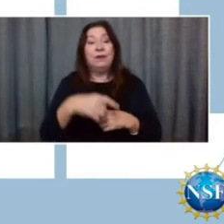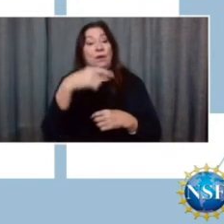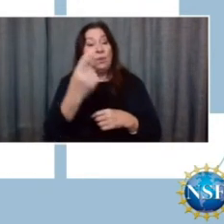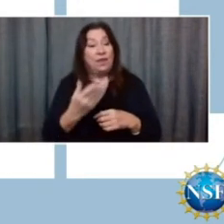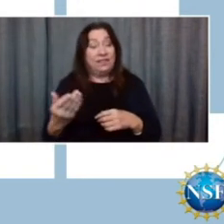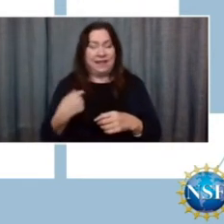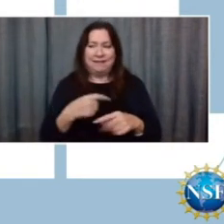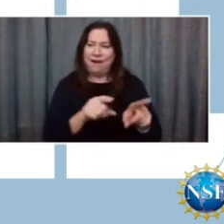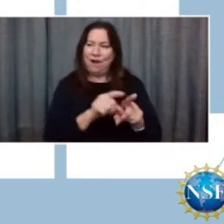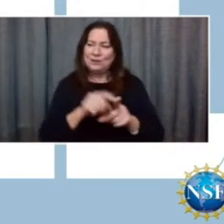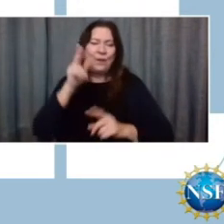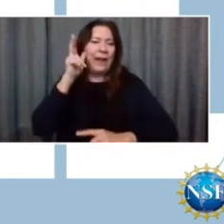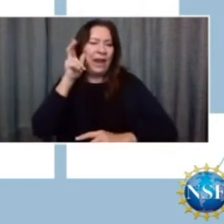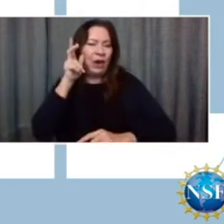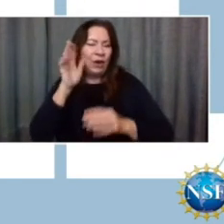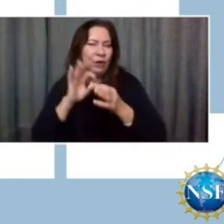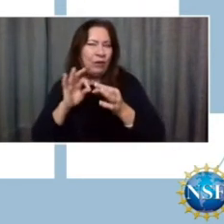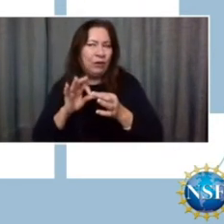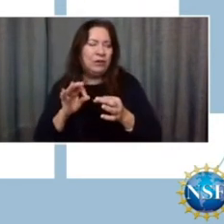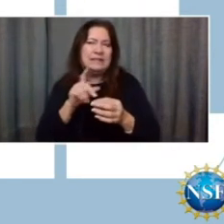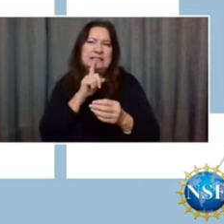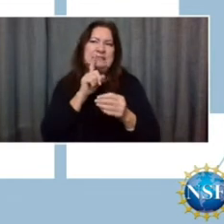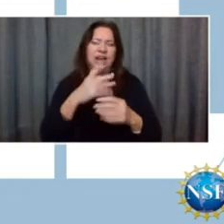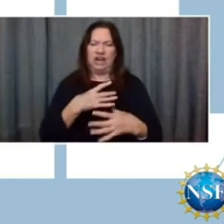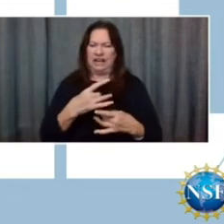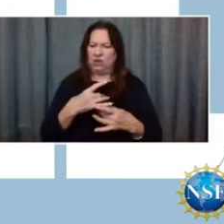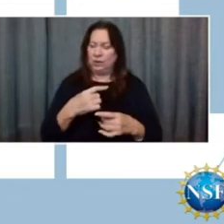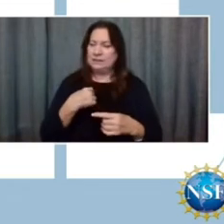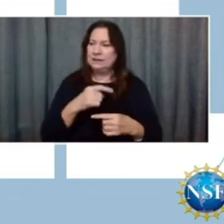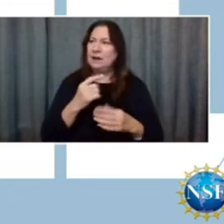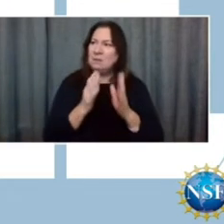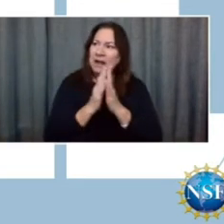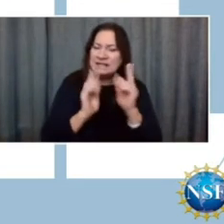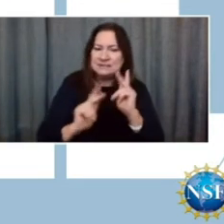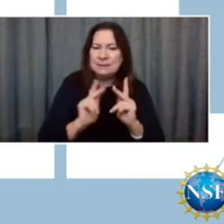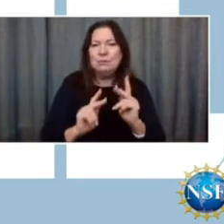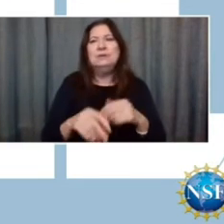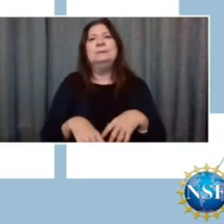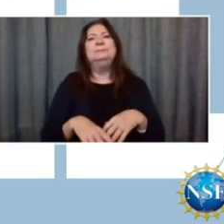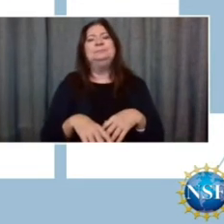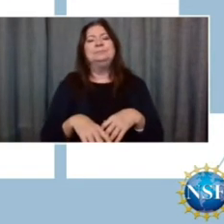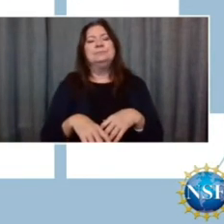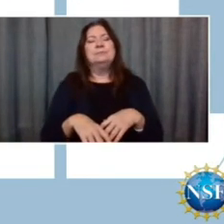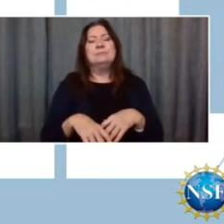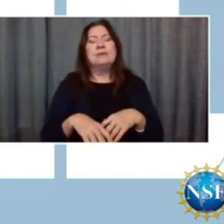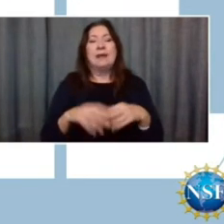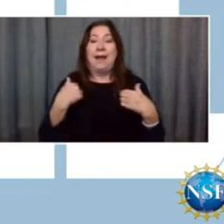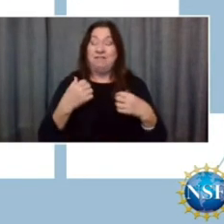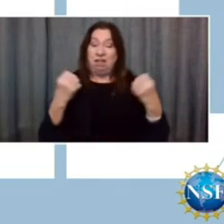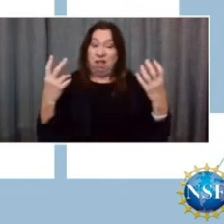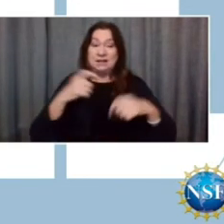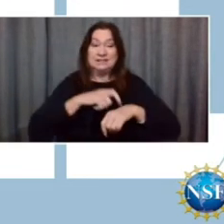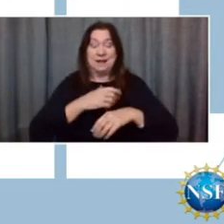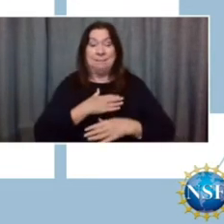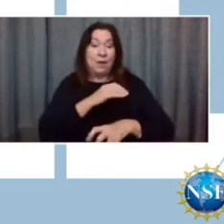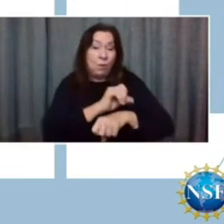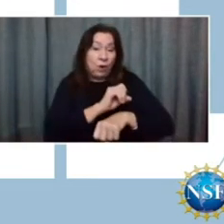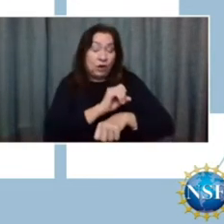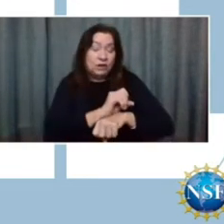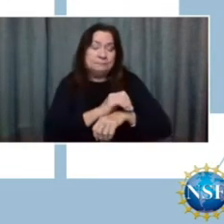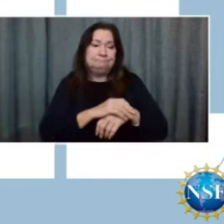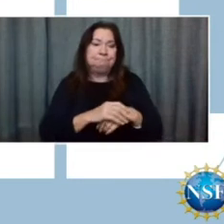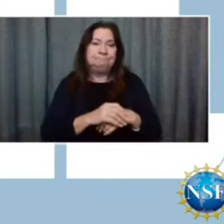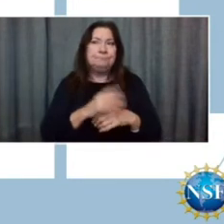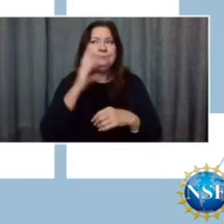I also hear is really interesting to me, and I would invite people to say things, is that I spend a lot of time in my work